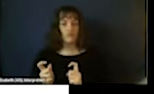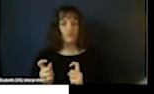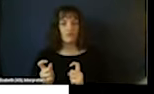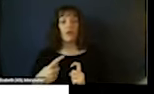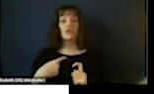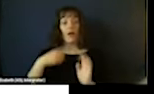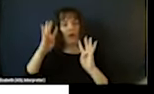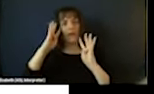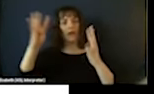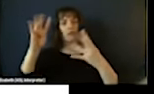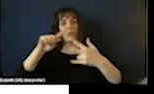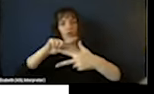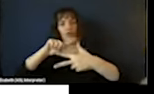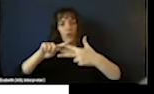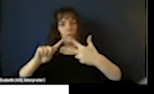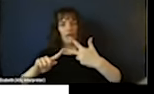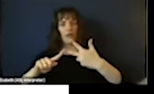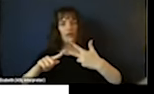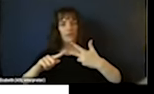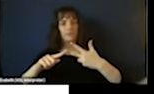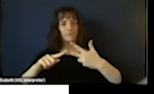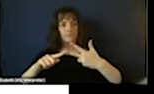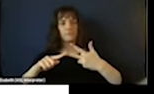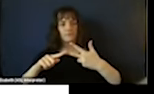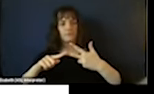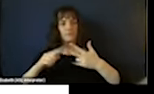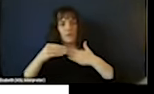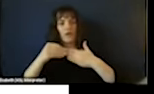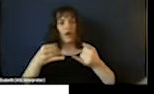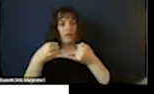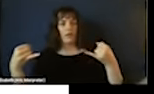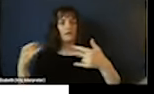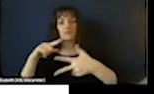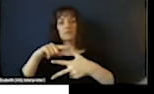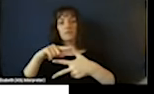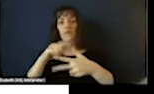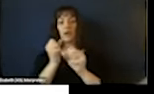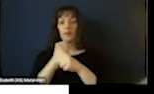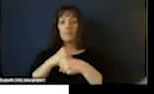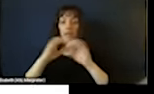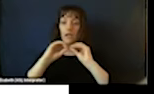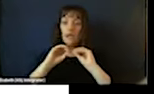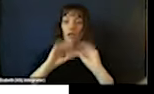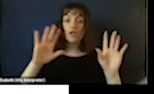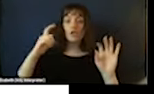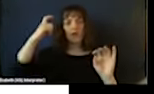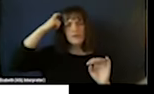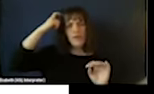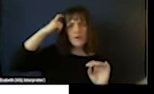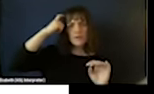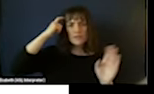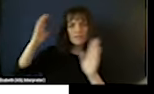3 guidelines to do this. First, make clear and conscious plans with accessibility in